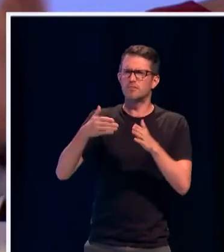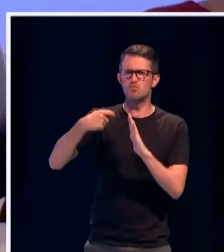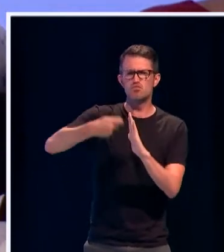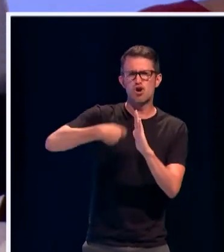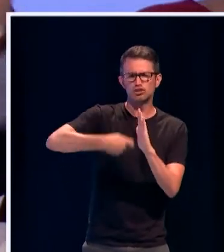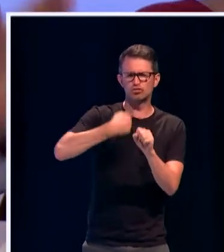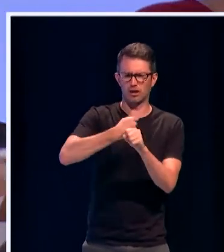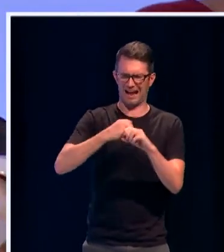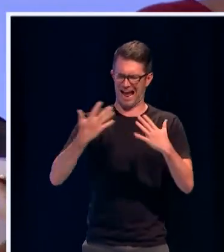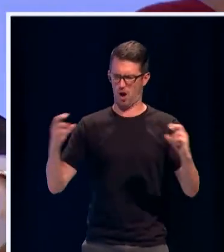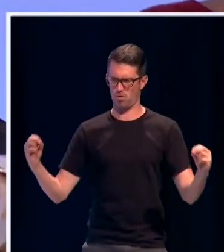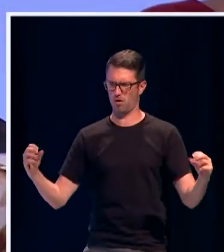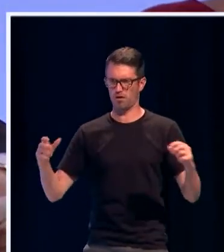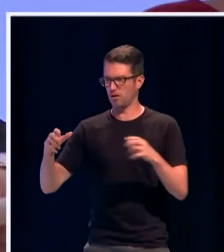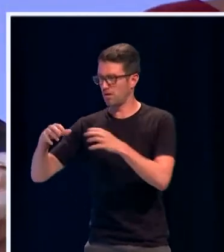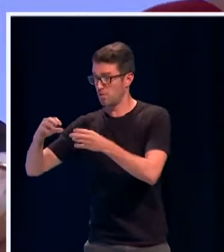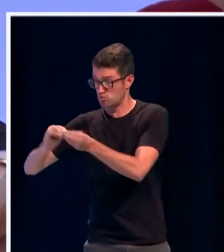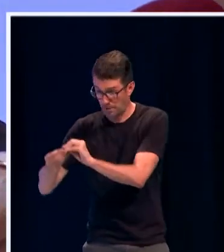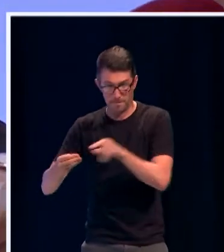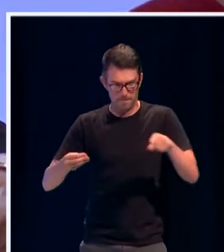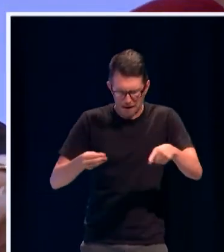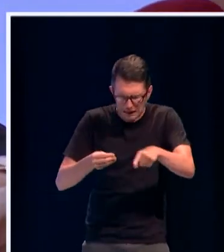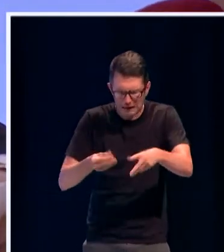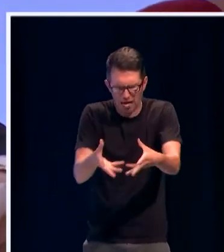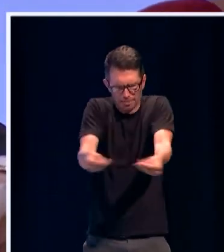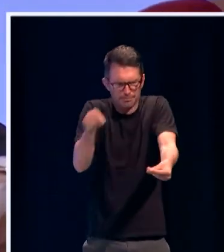There are so many gaps to be bridged.